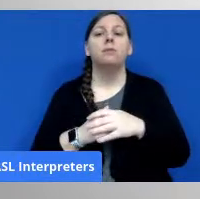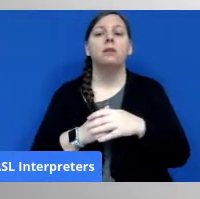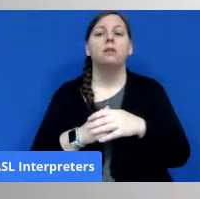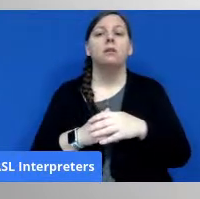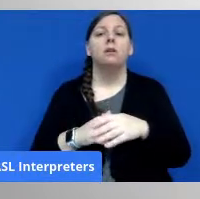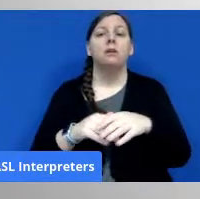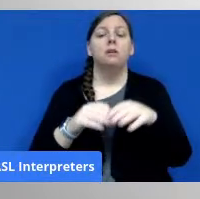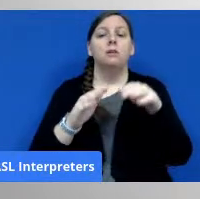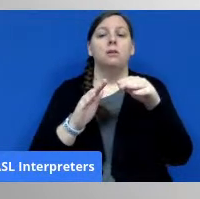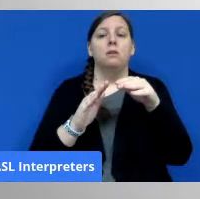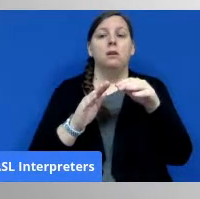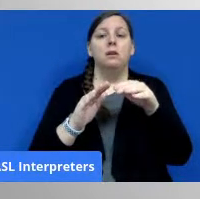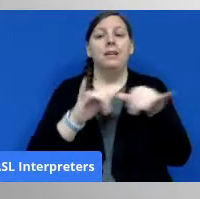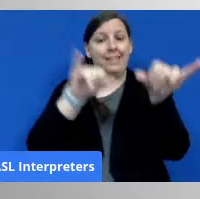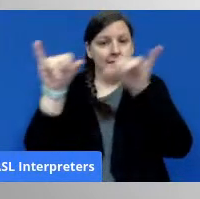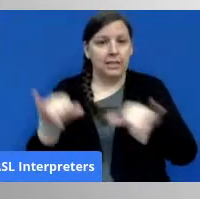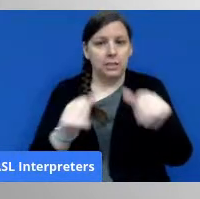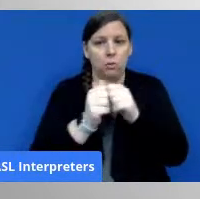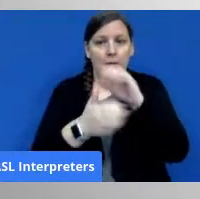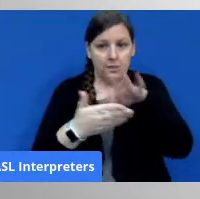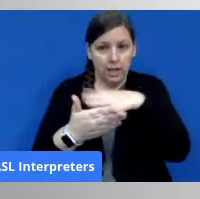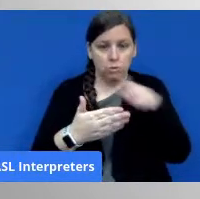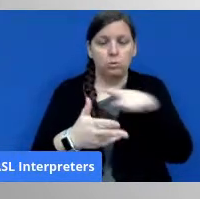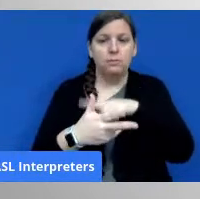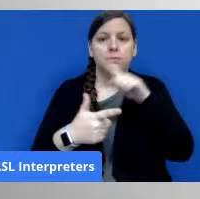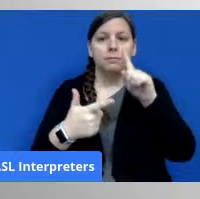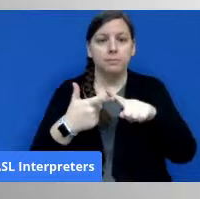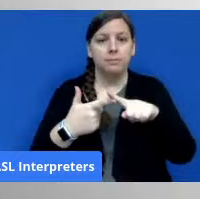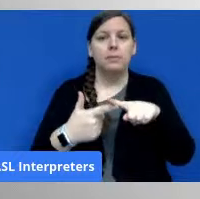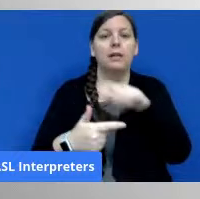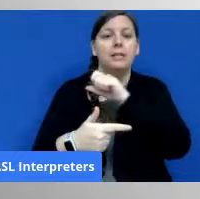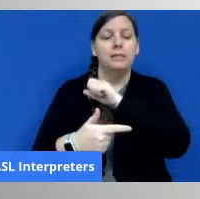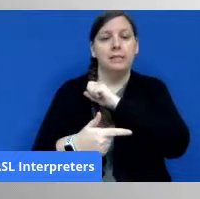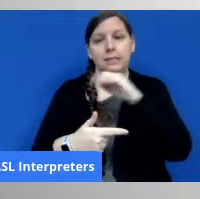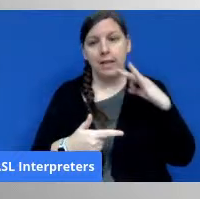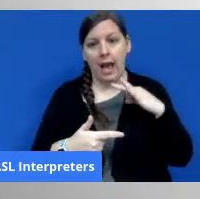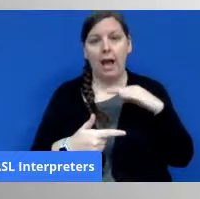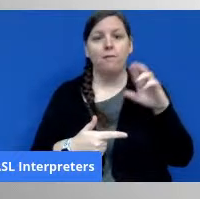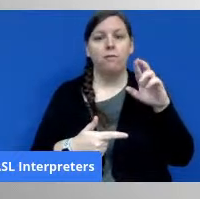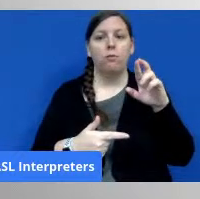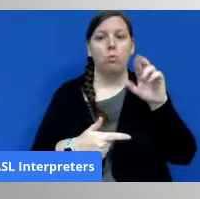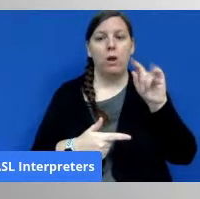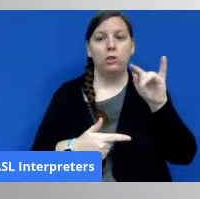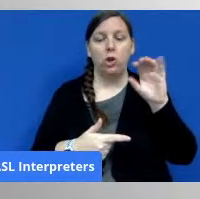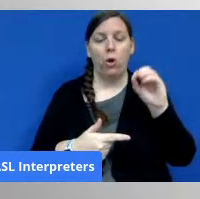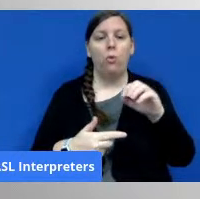fun days that were free of charge to parents and students.